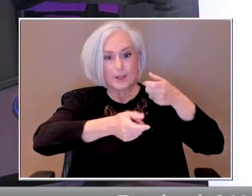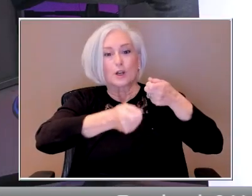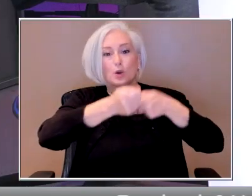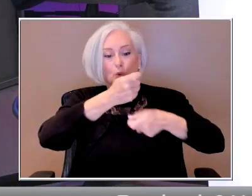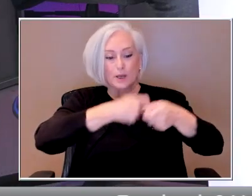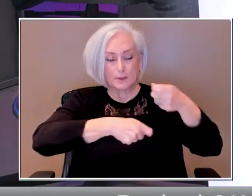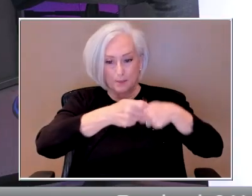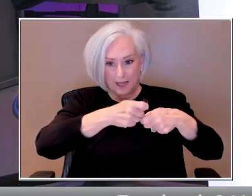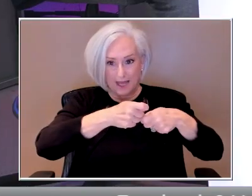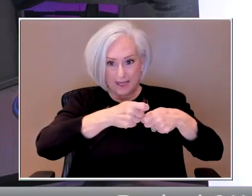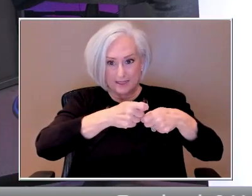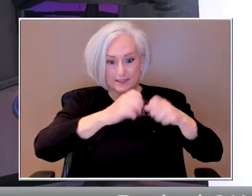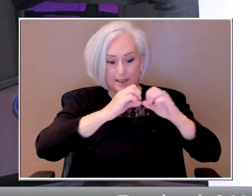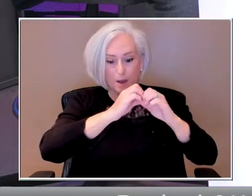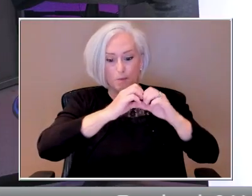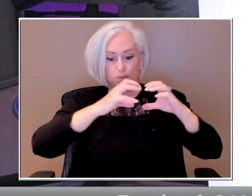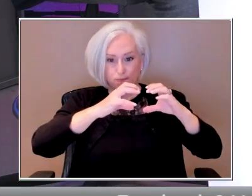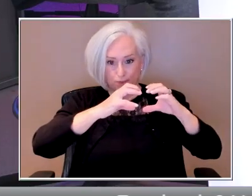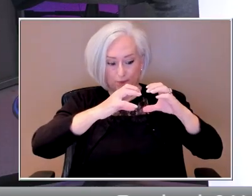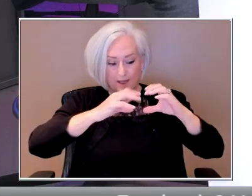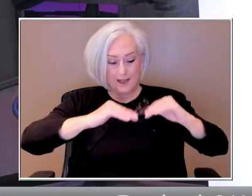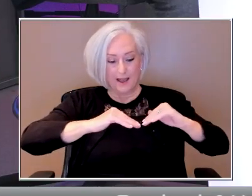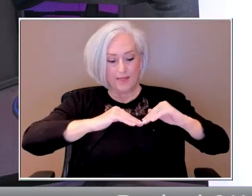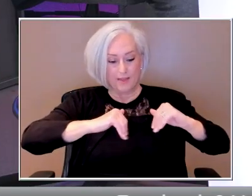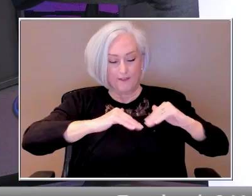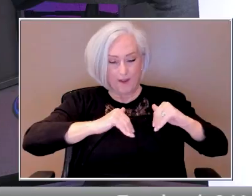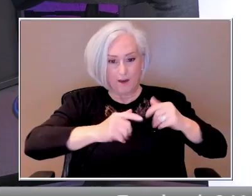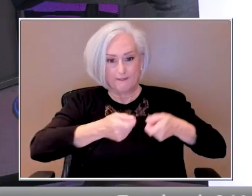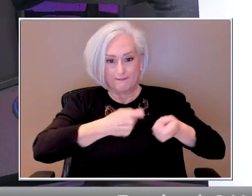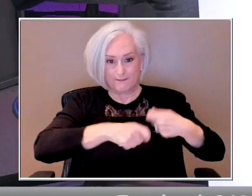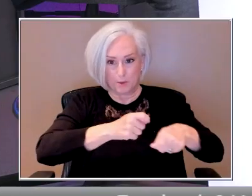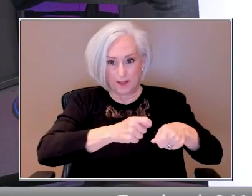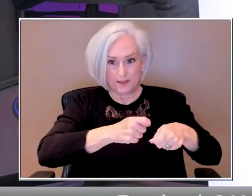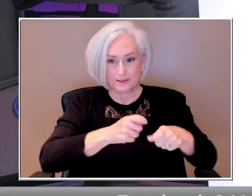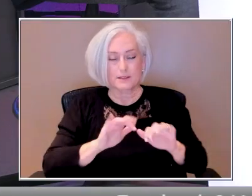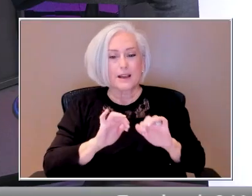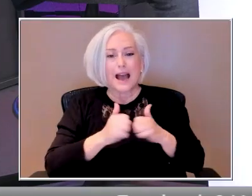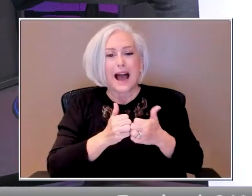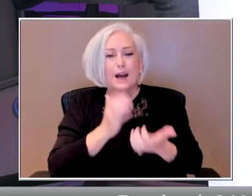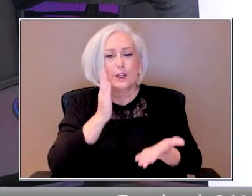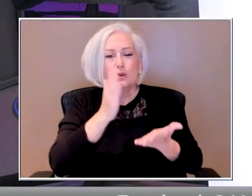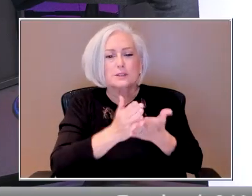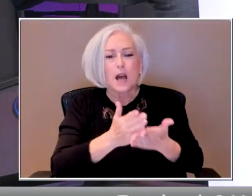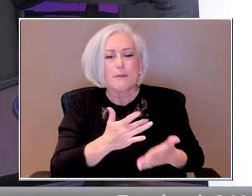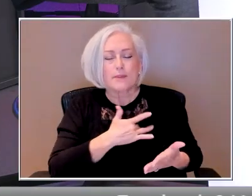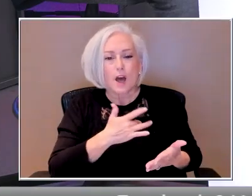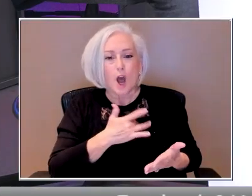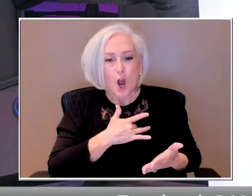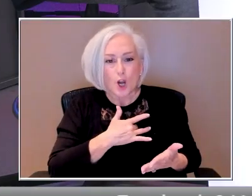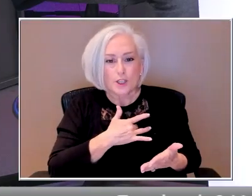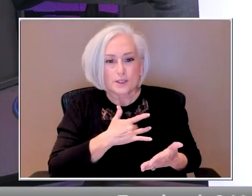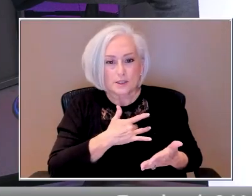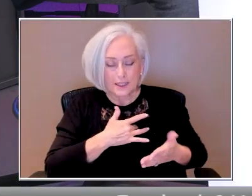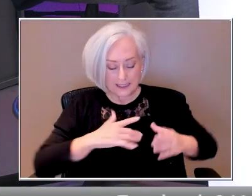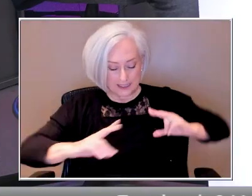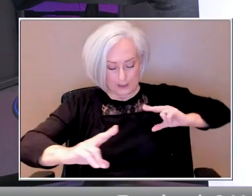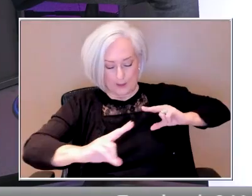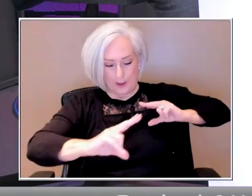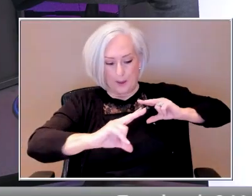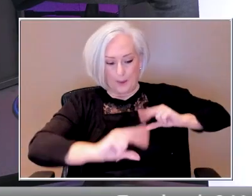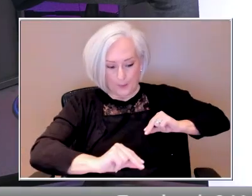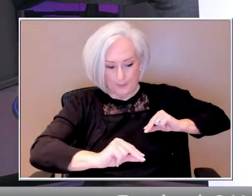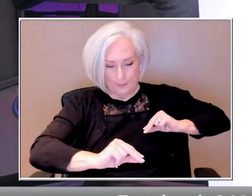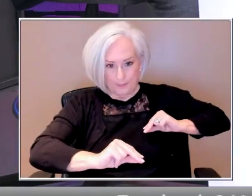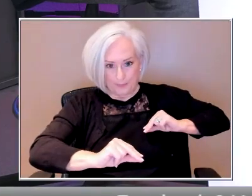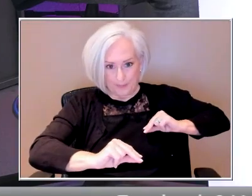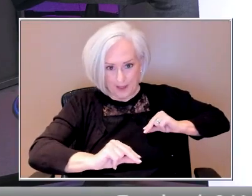blood flow to the heart? So you're on cardiopulmonary bypass, so you can deliver blood to the brain and the rest of the vital organs. And